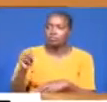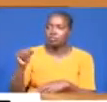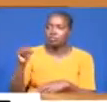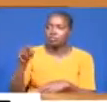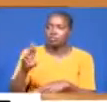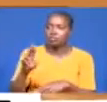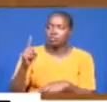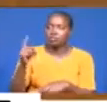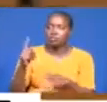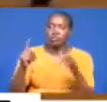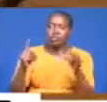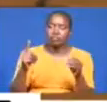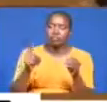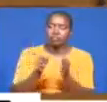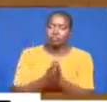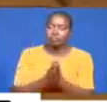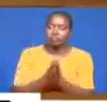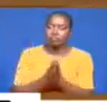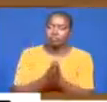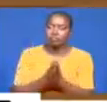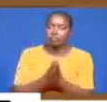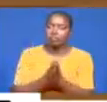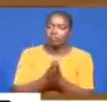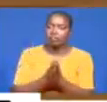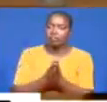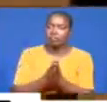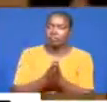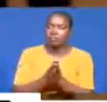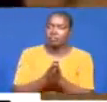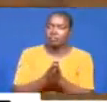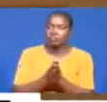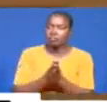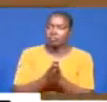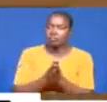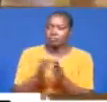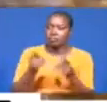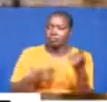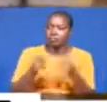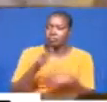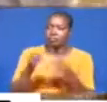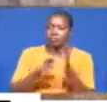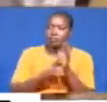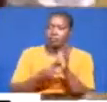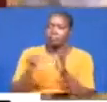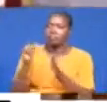Karima girls beat Limuru's Loreto School 1-0. All the winners will represent